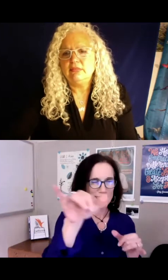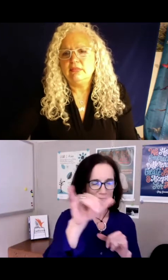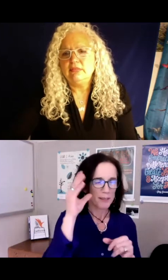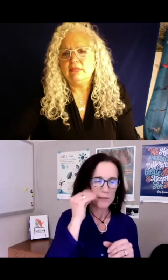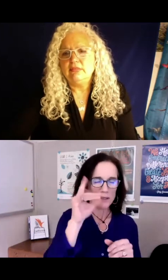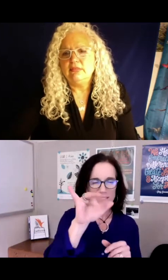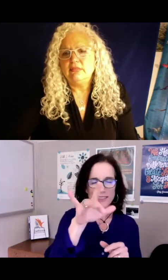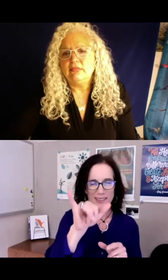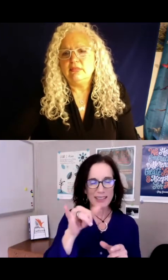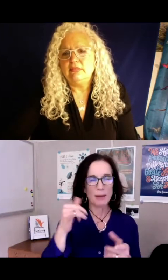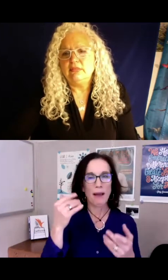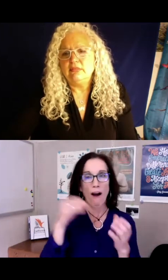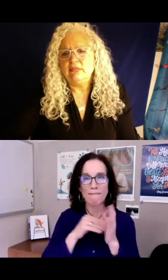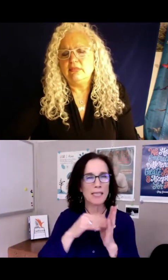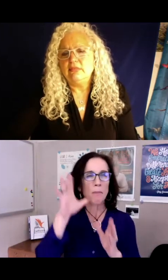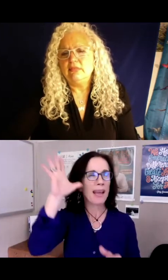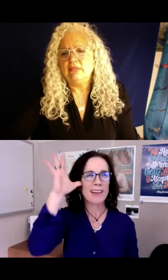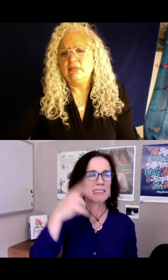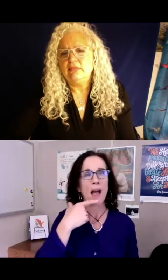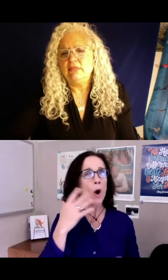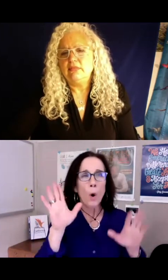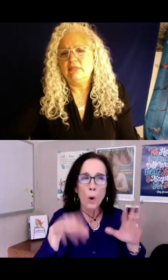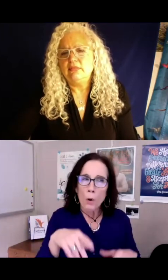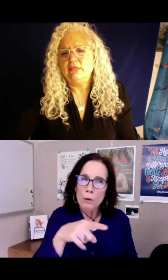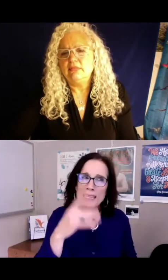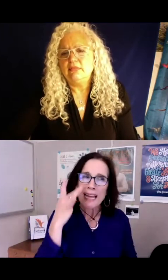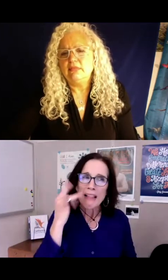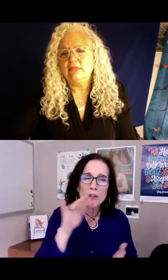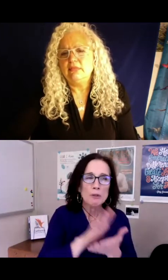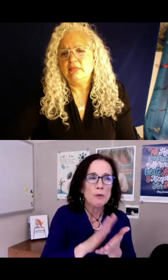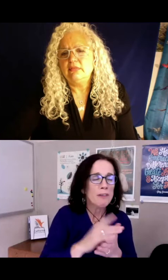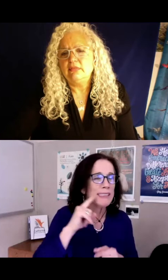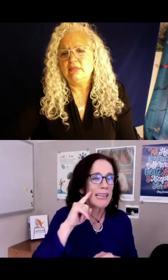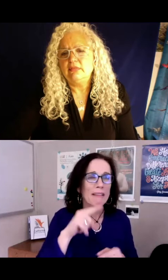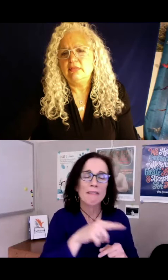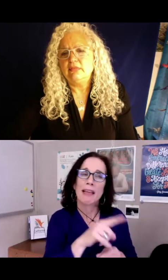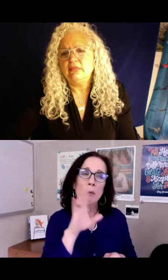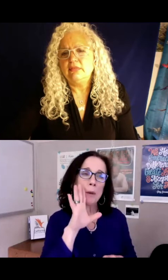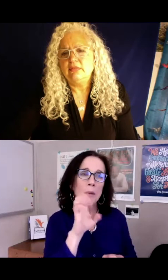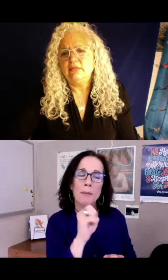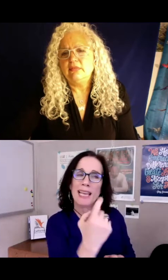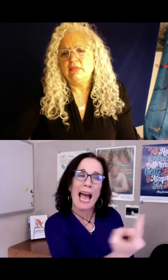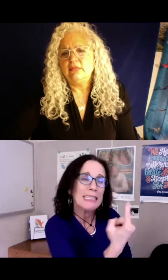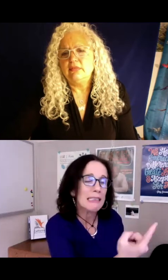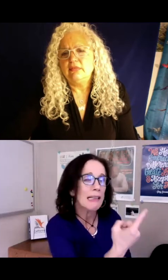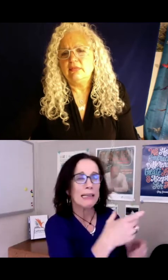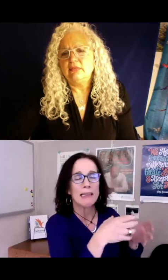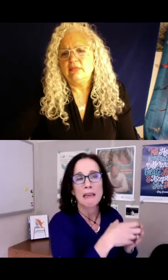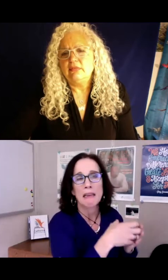Yeah, I'm sure you've experienced this, Lily. A lot of parents will say, "Oh, California School for the